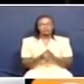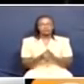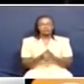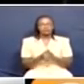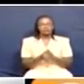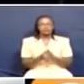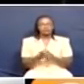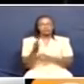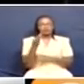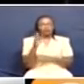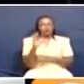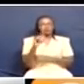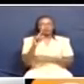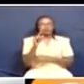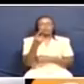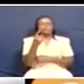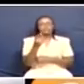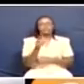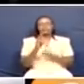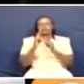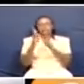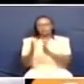of the first respondent